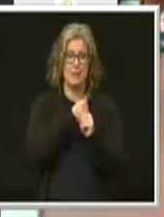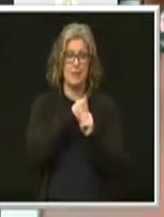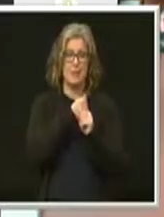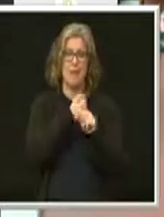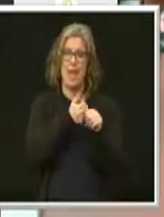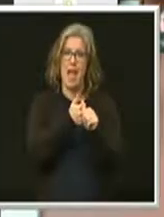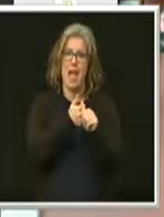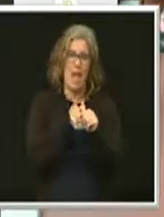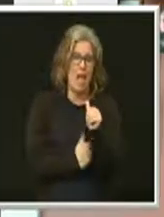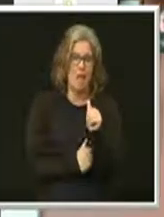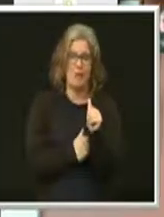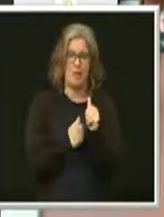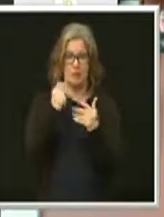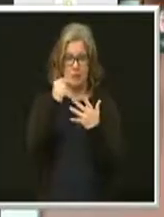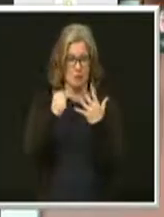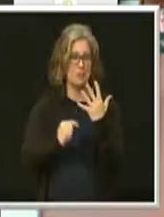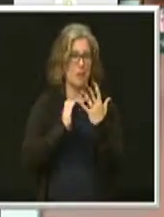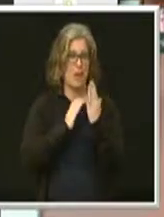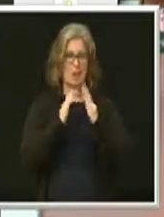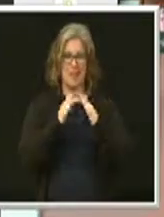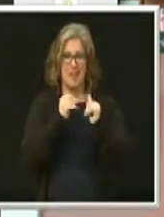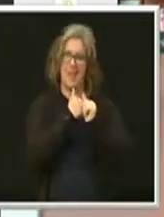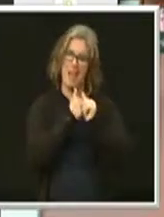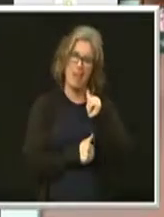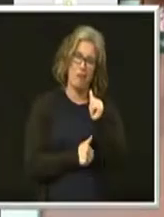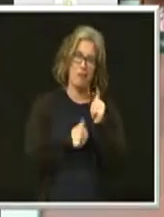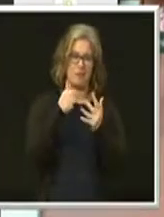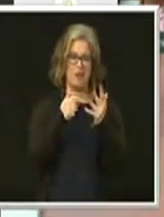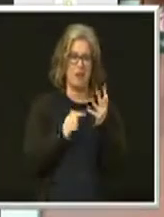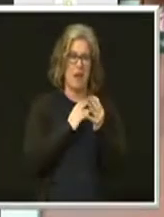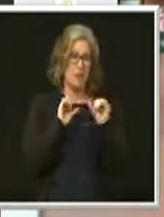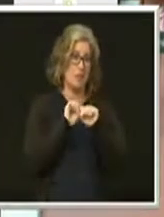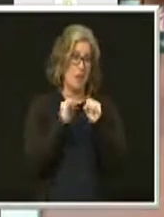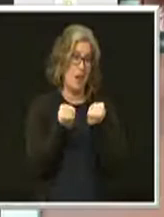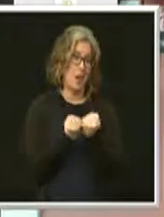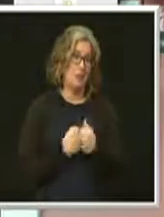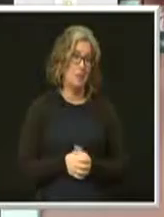every aspect of our city and every aspect of our society.